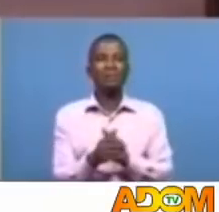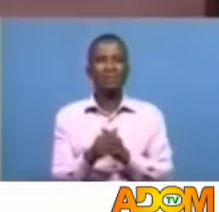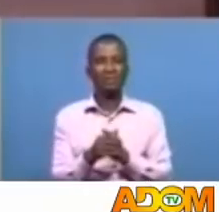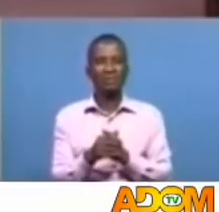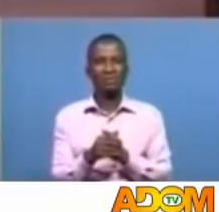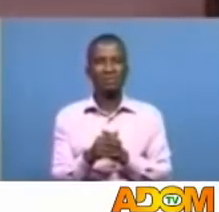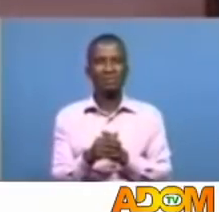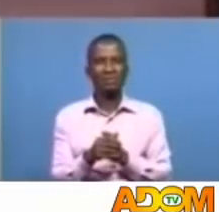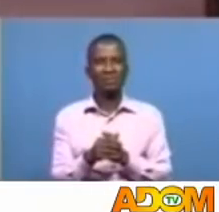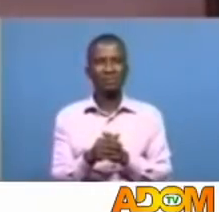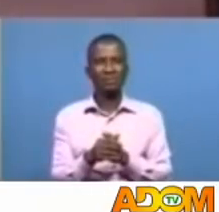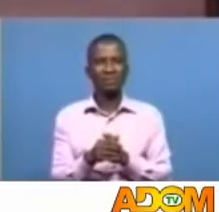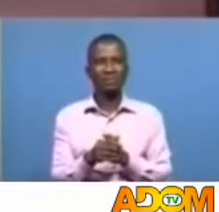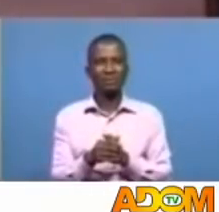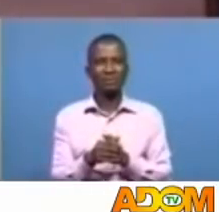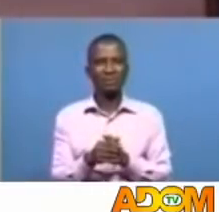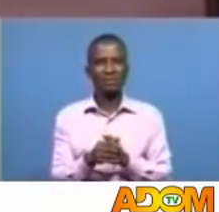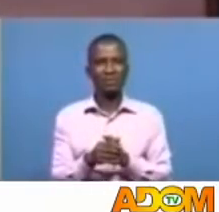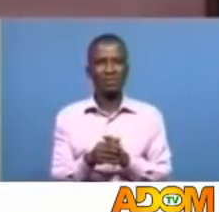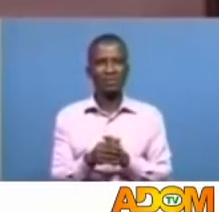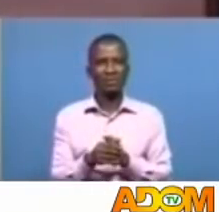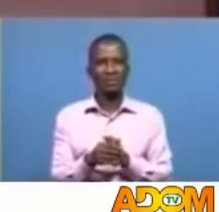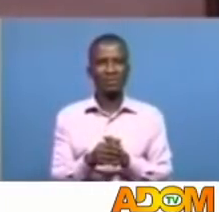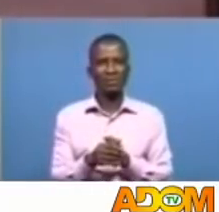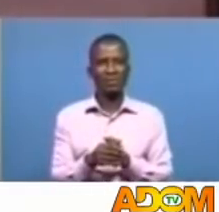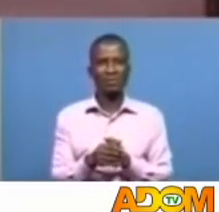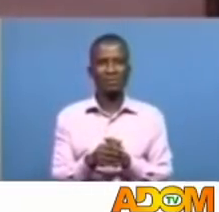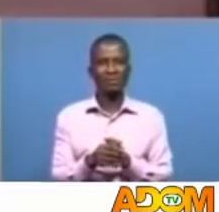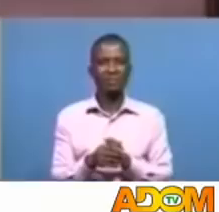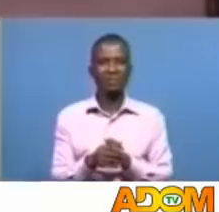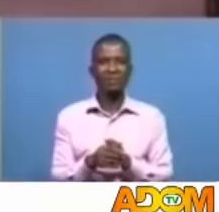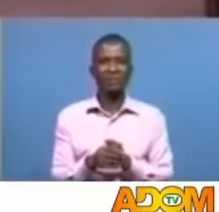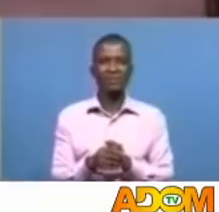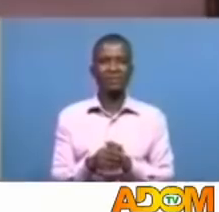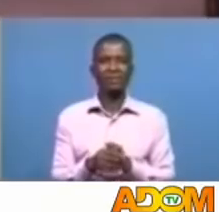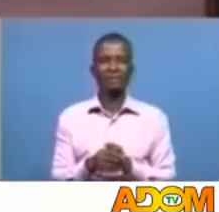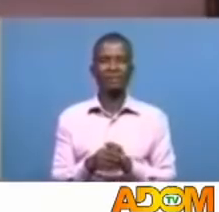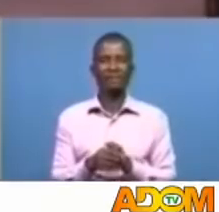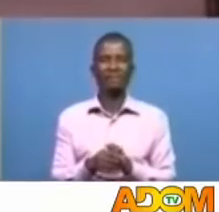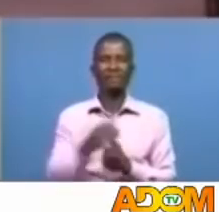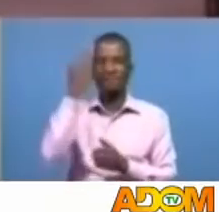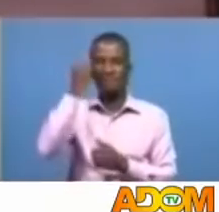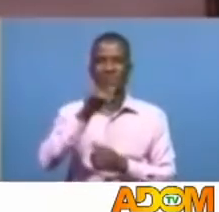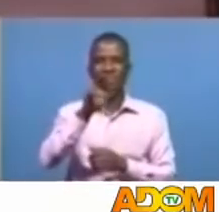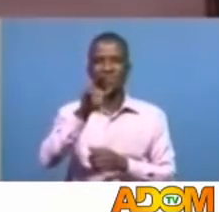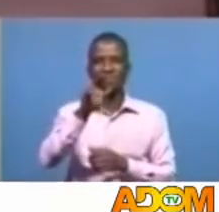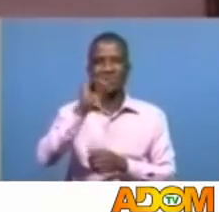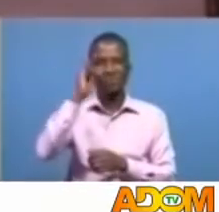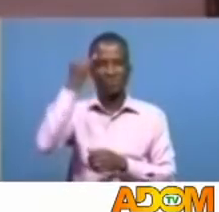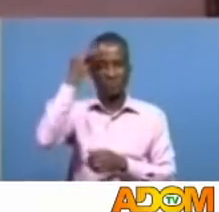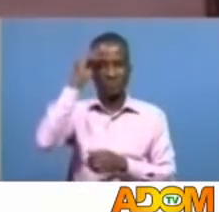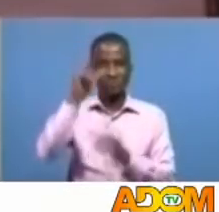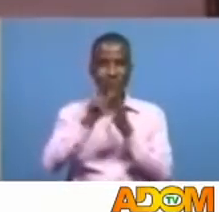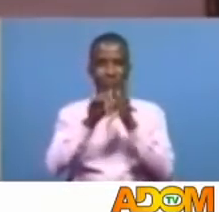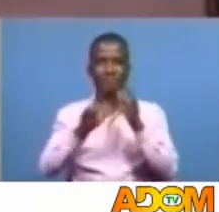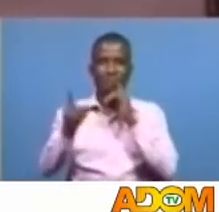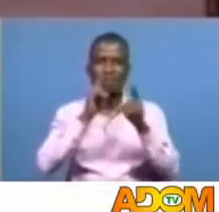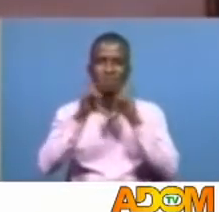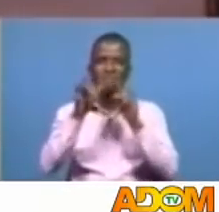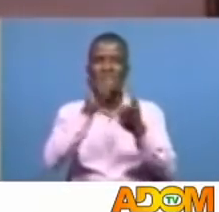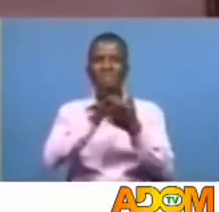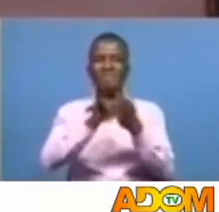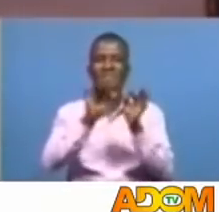mounting the high horse and talking about breach of their right to fair trial. My Lord,